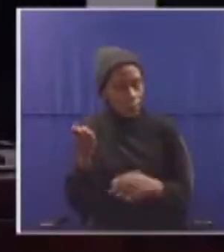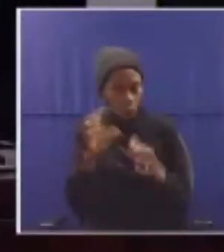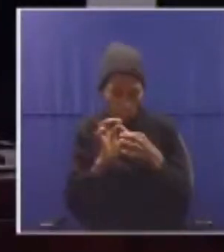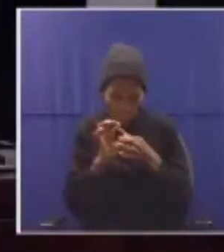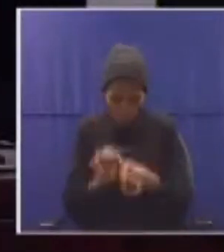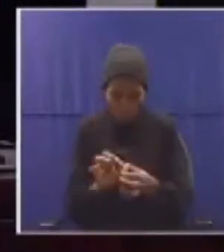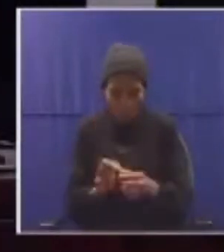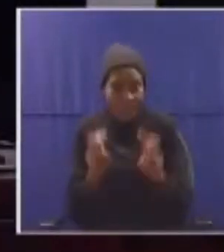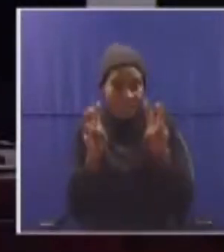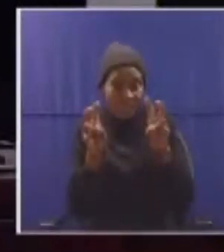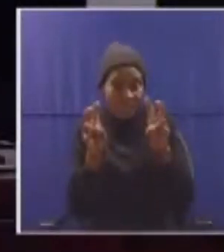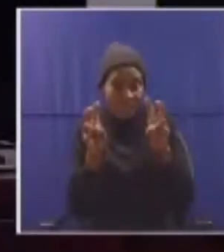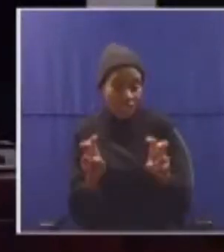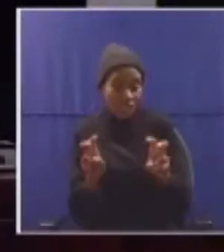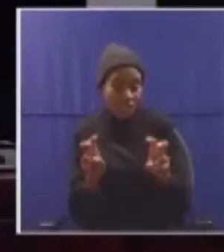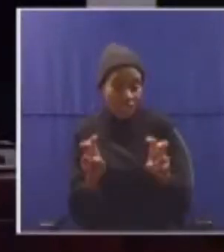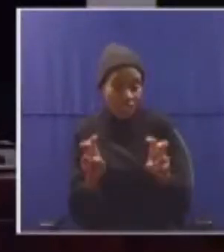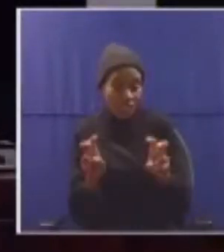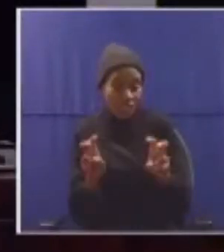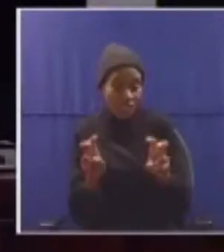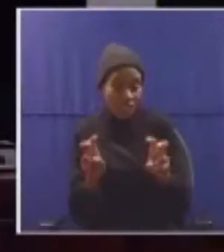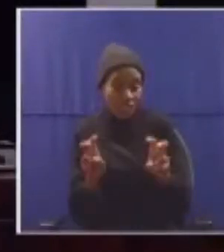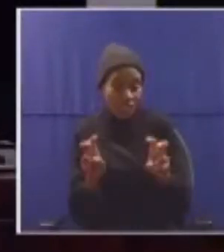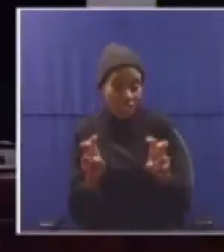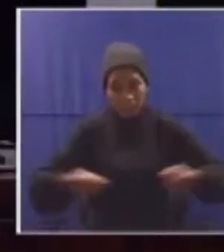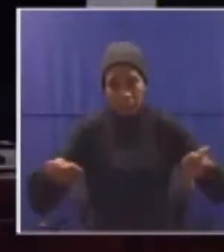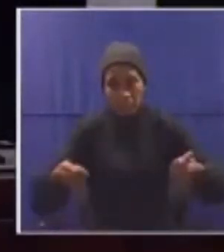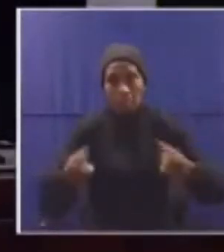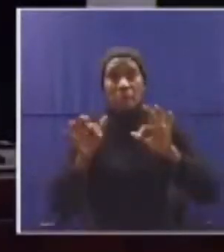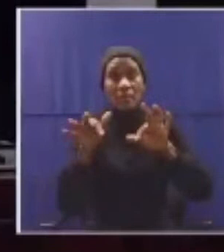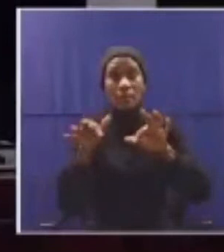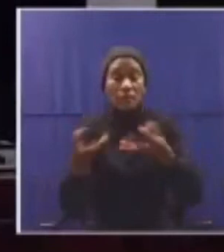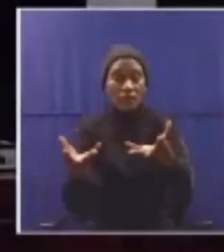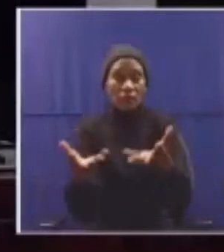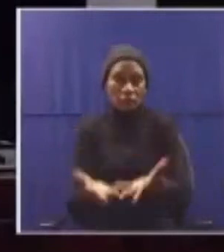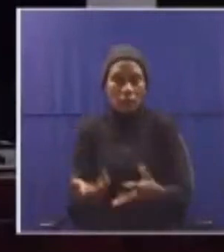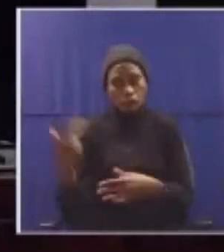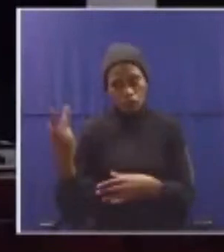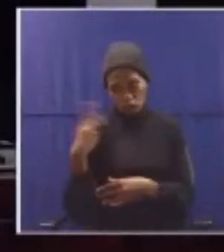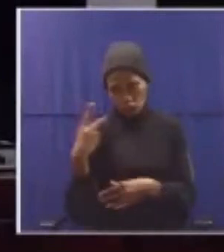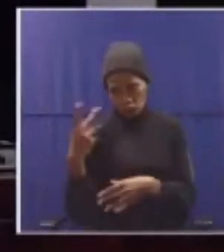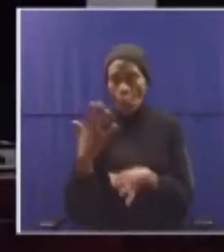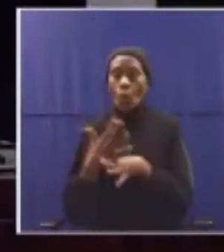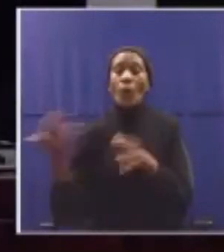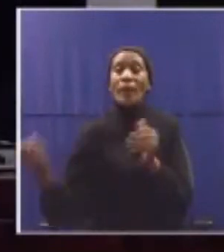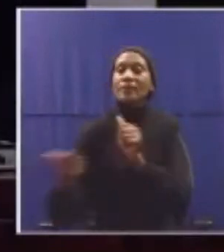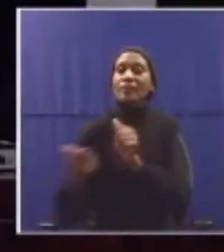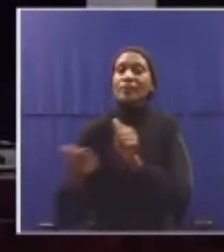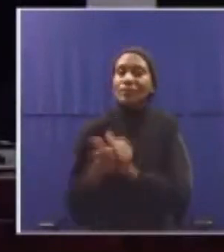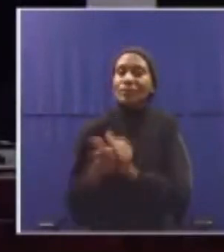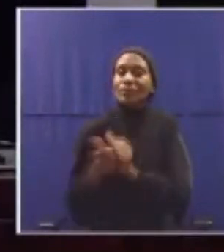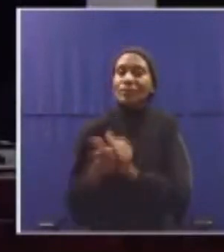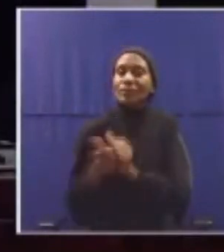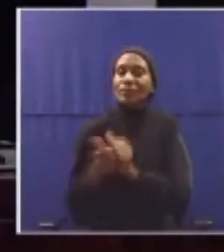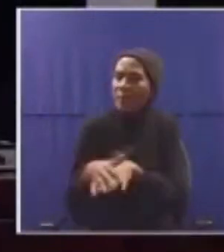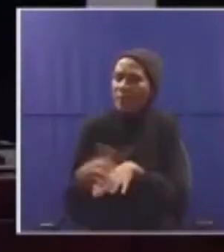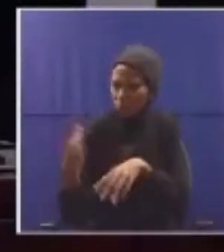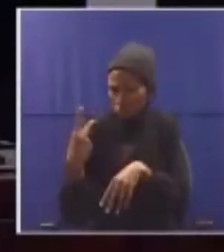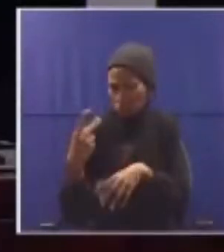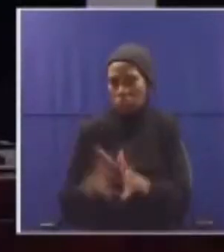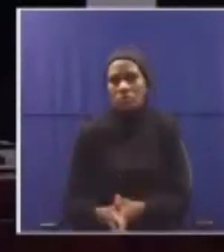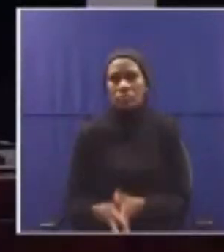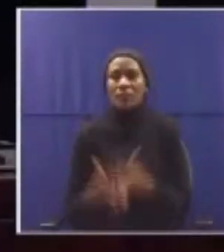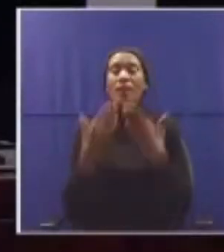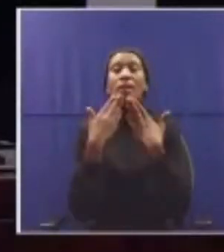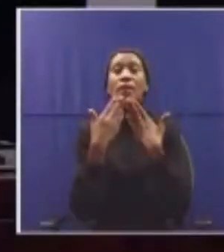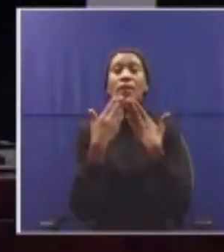this question of returning the land to the people. So let's work up together on the how. Thank you very much.